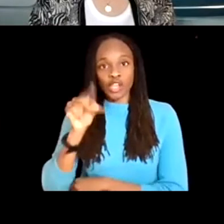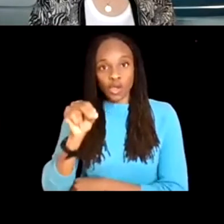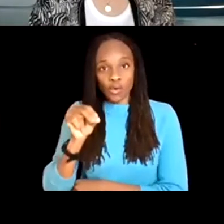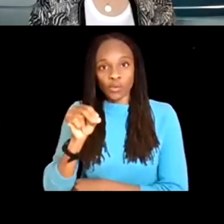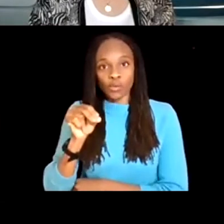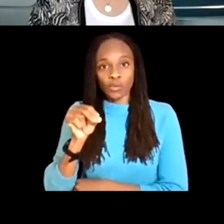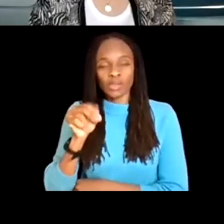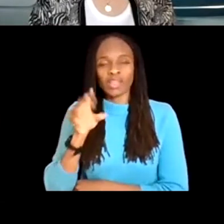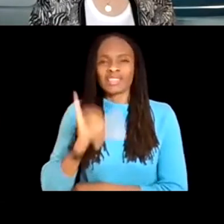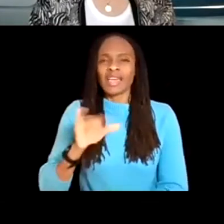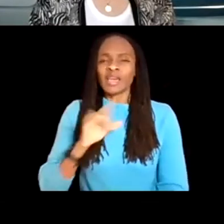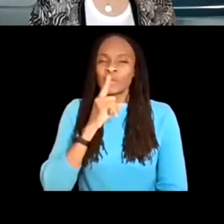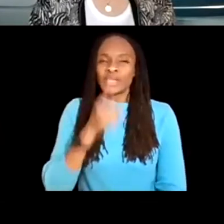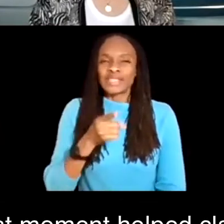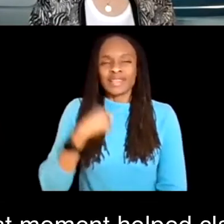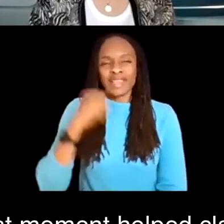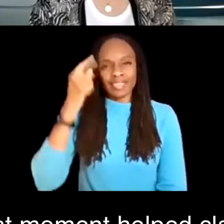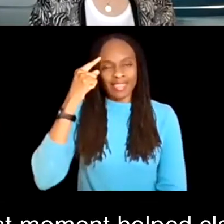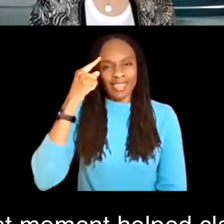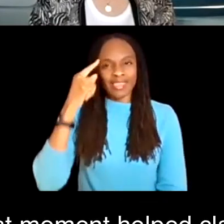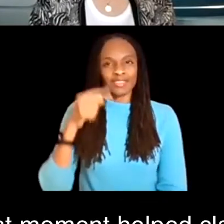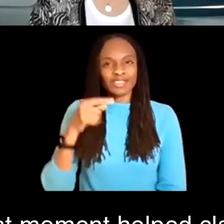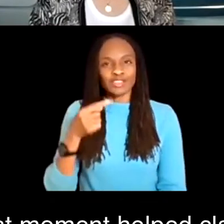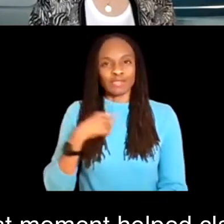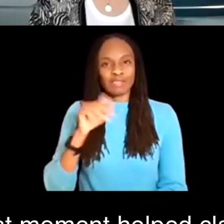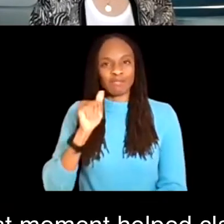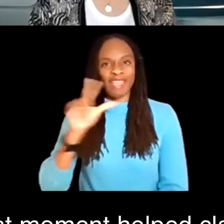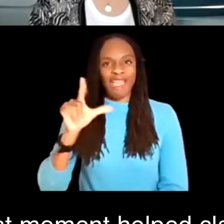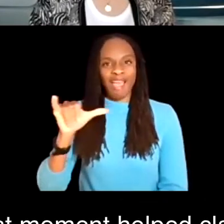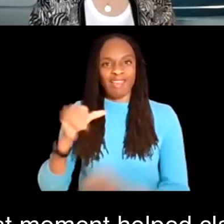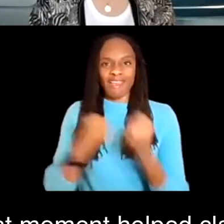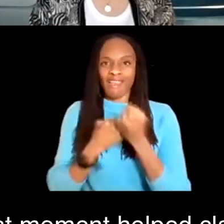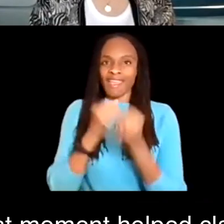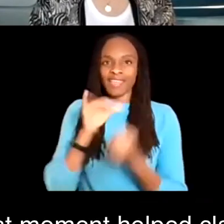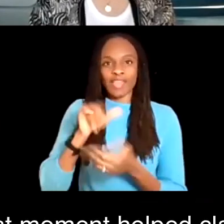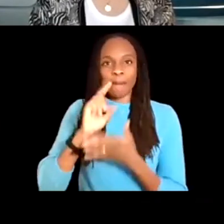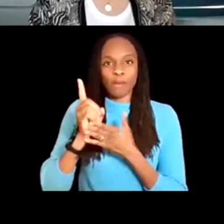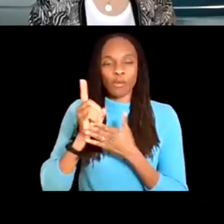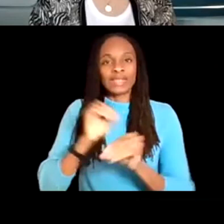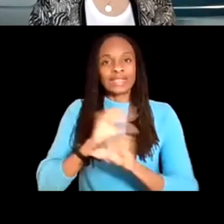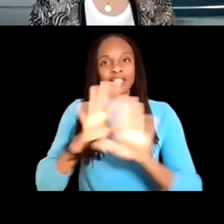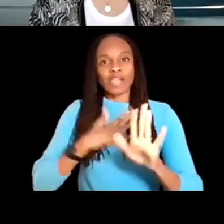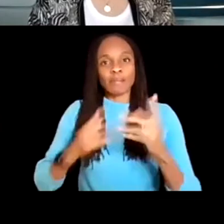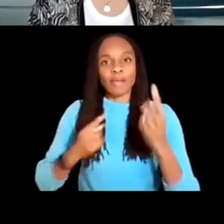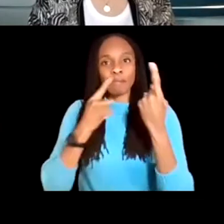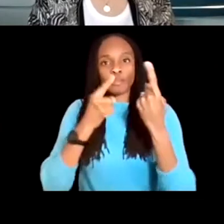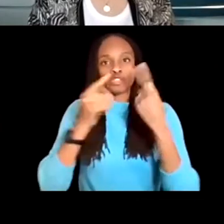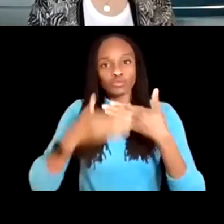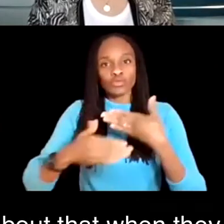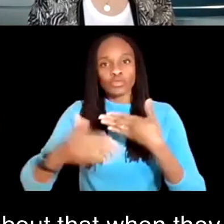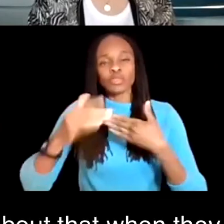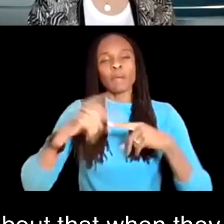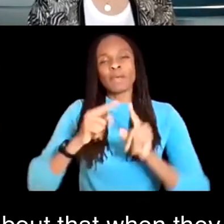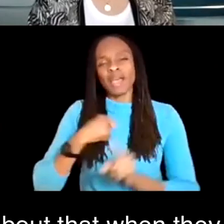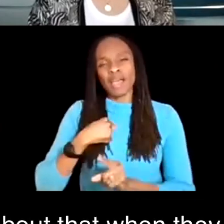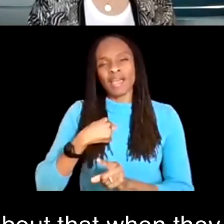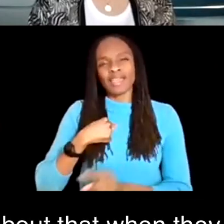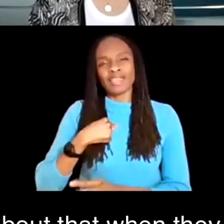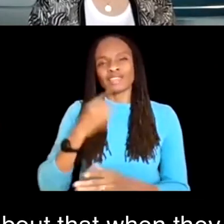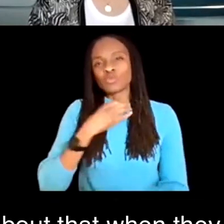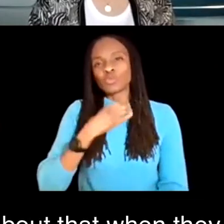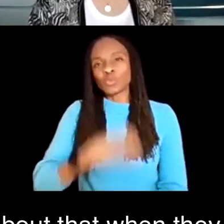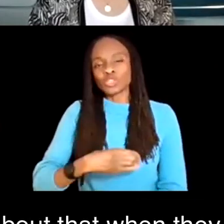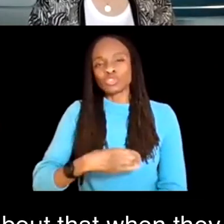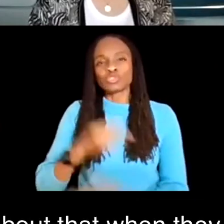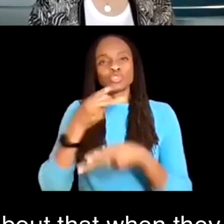really, I think being an ally in that moment helped clarify my mission moving forward. But I wish producers would think about that when